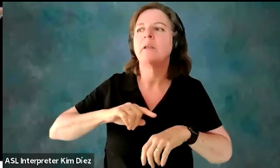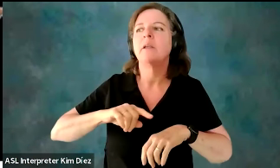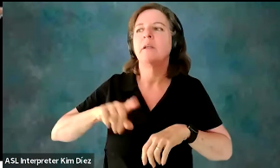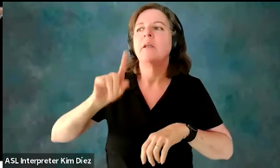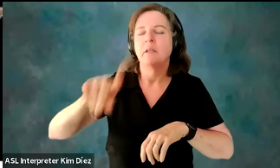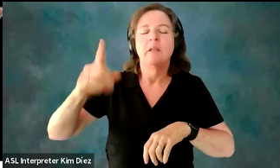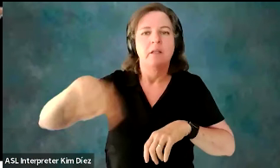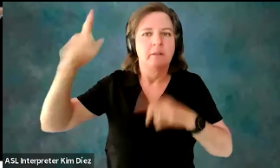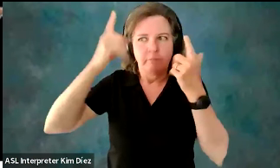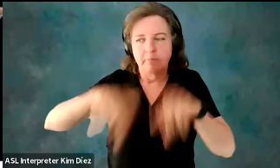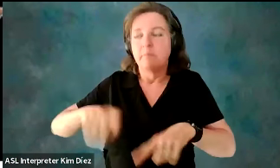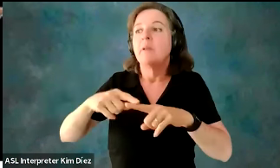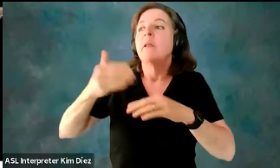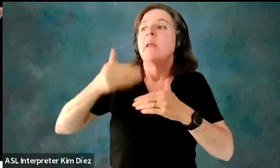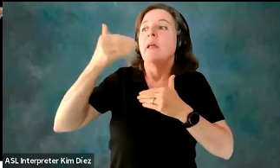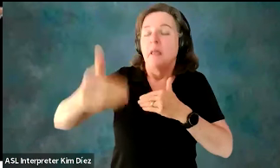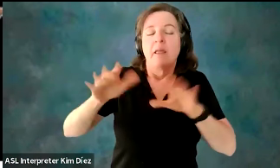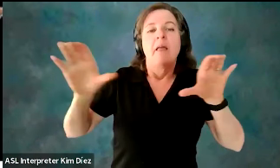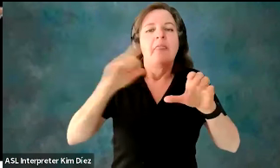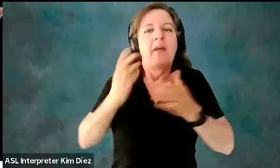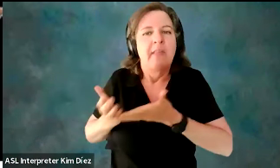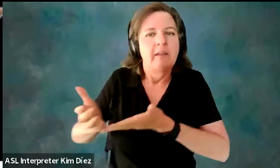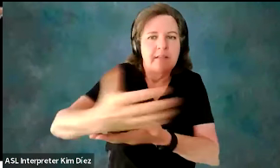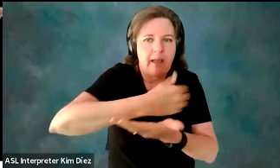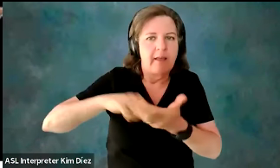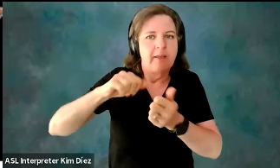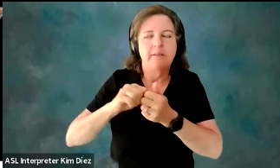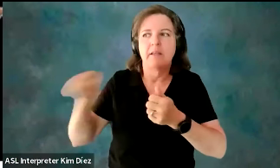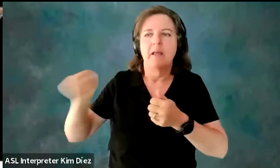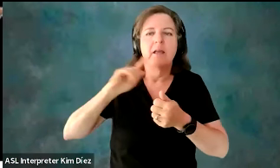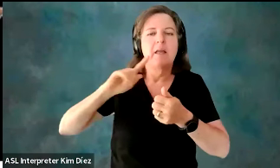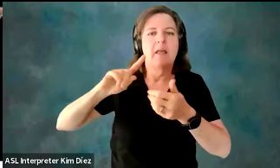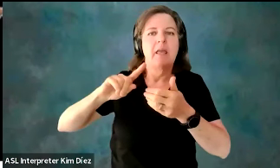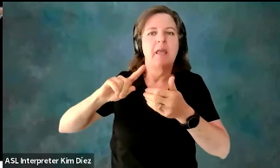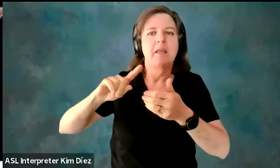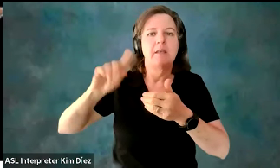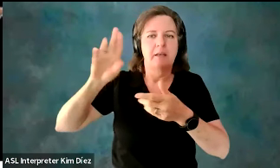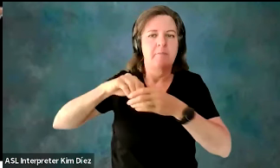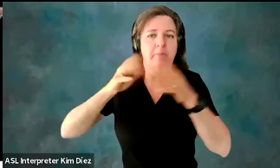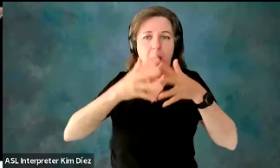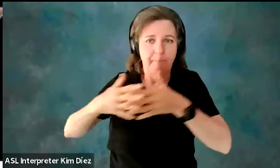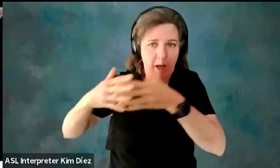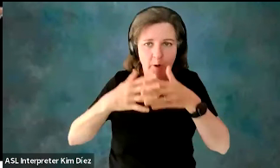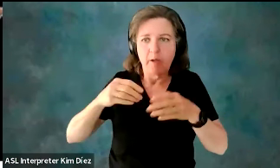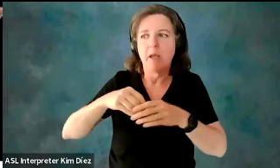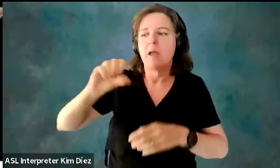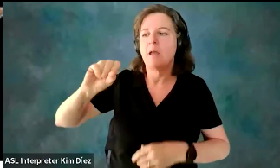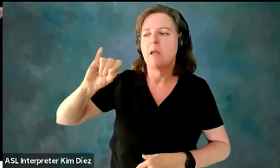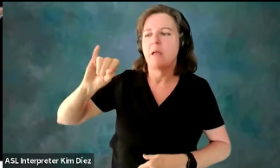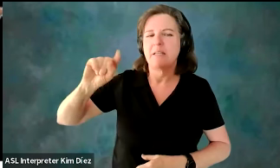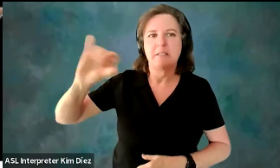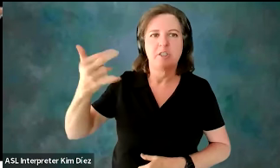Then we started collecting information on the US Virgin Islands, St. John, St.